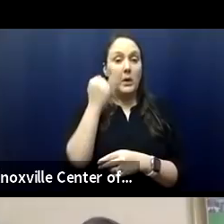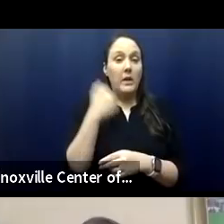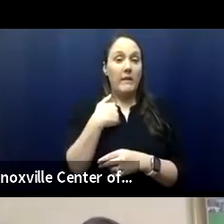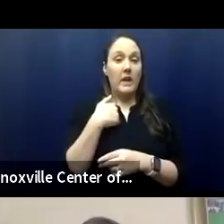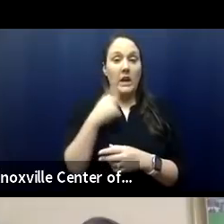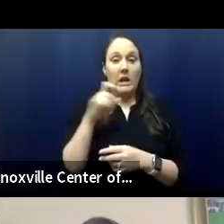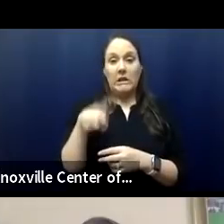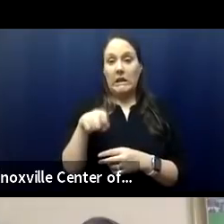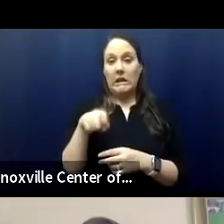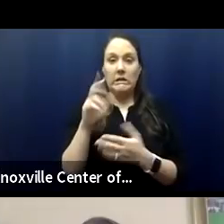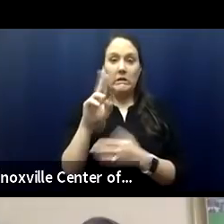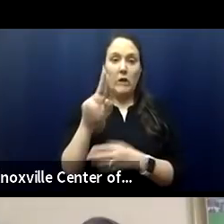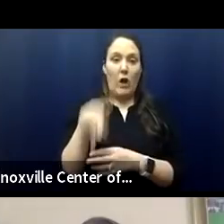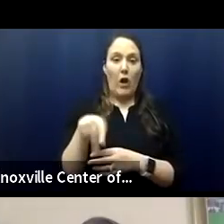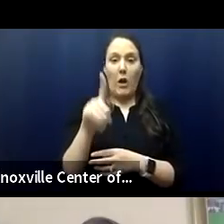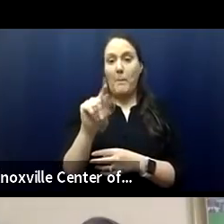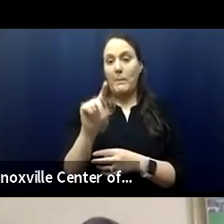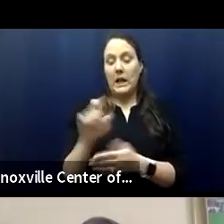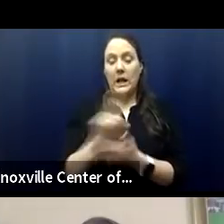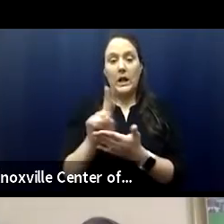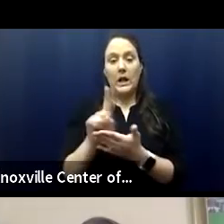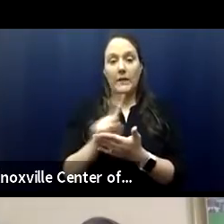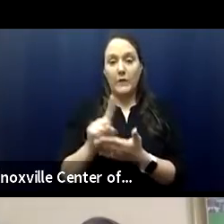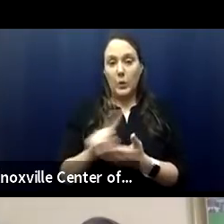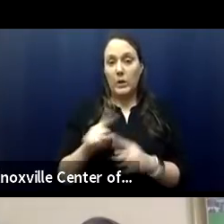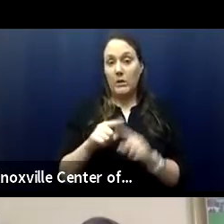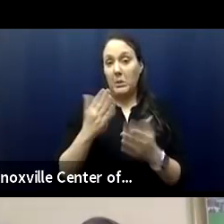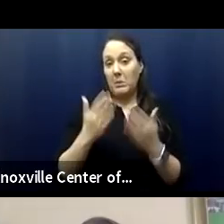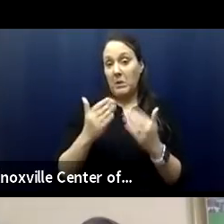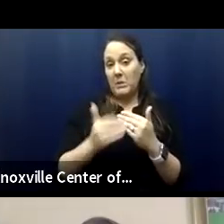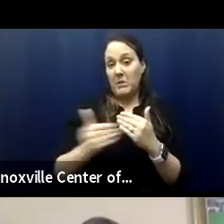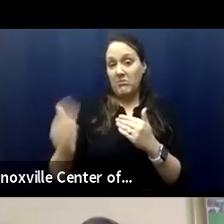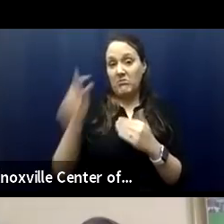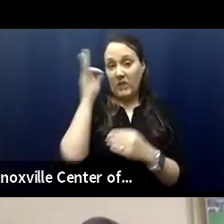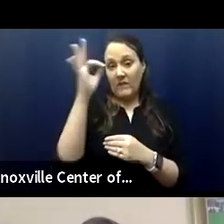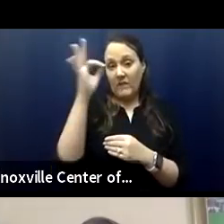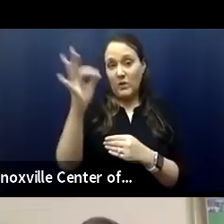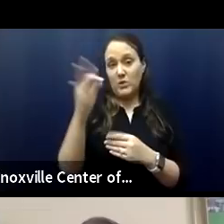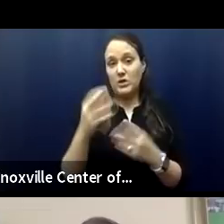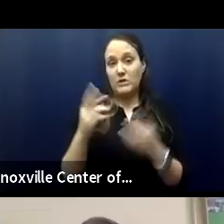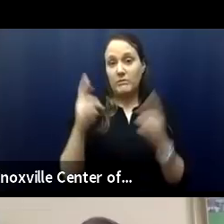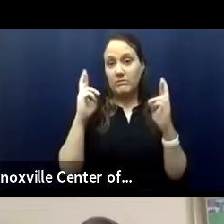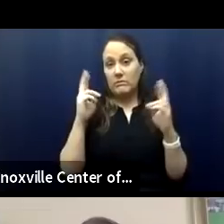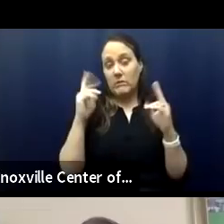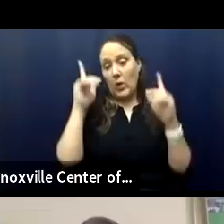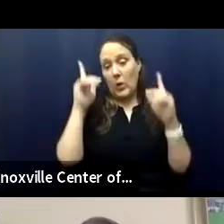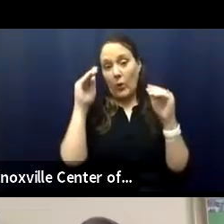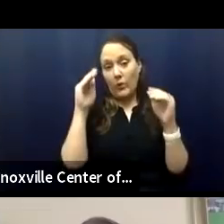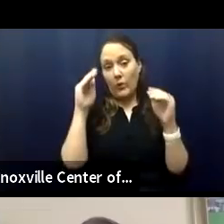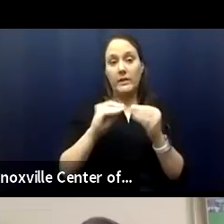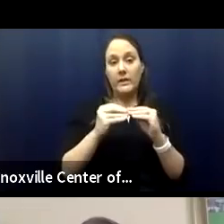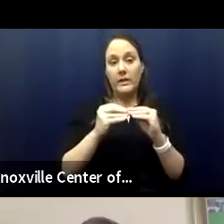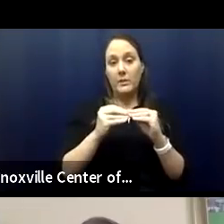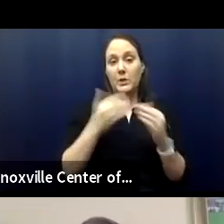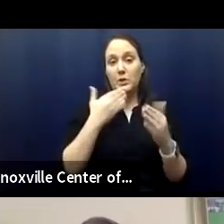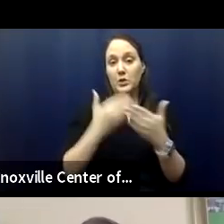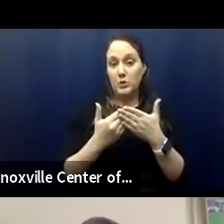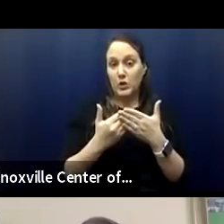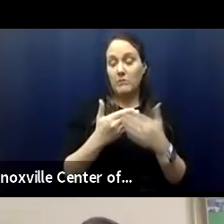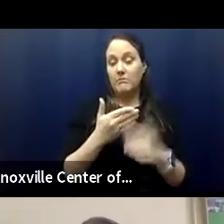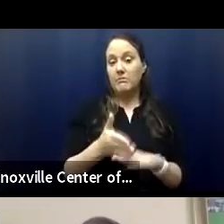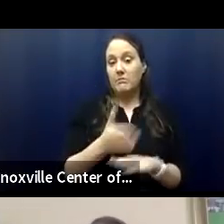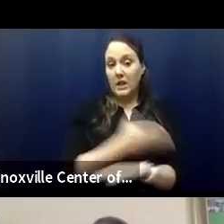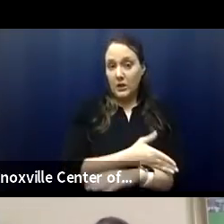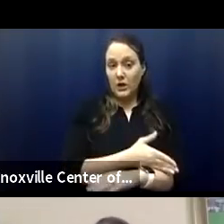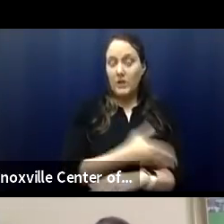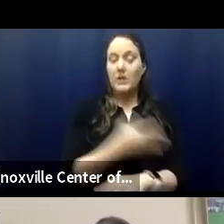week, but I guess as things go forward, if fingers crossed our numbers are good, I don't know that we